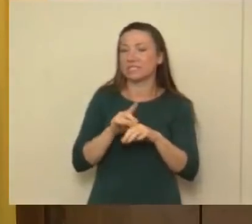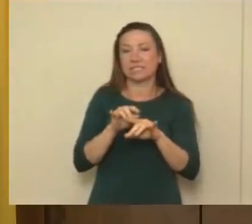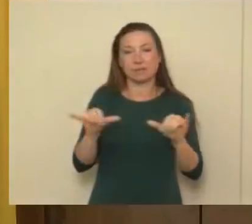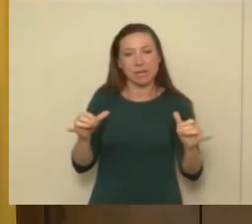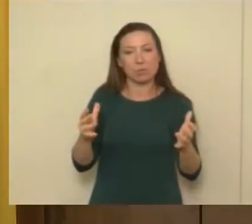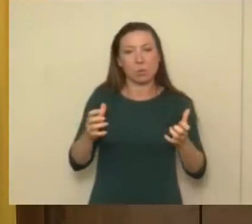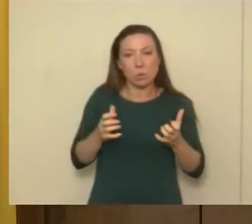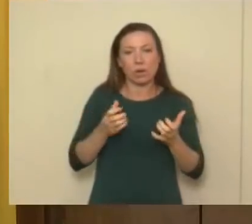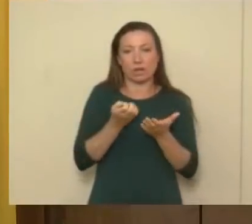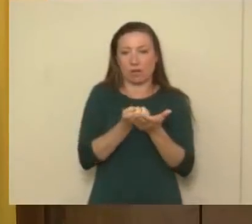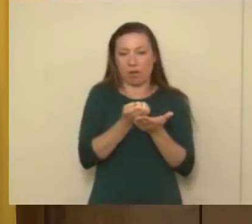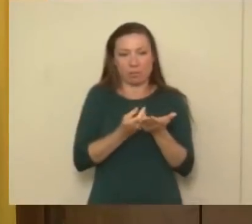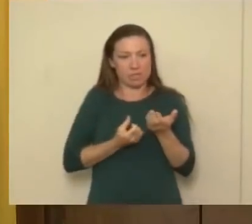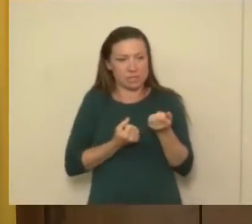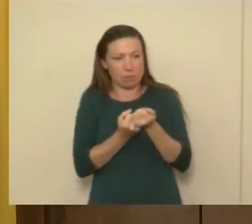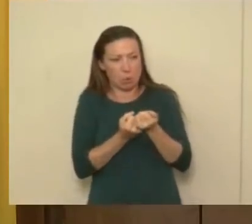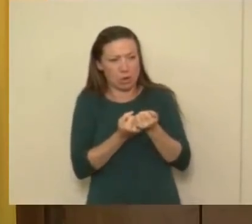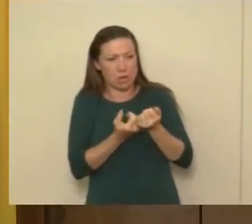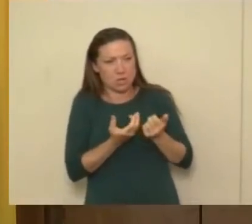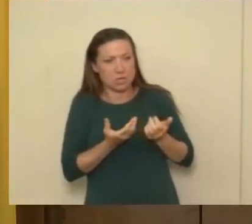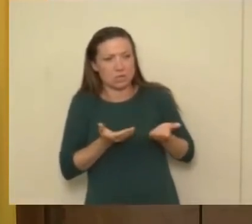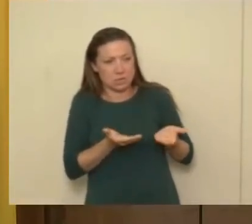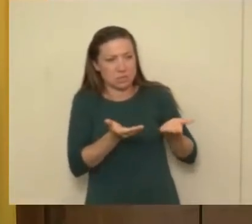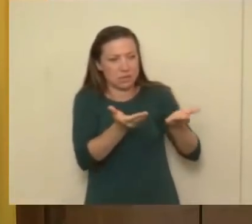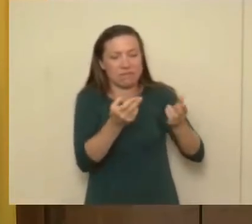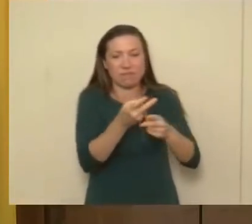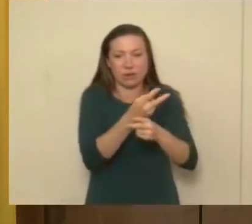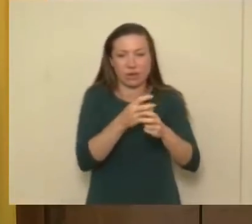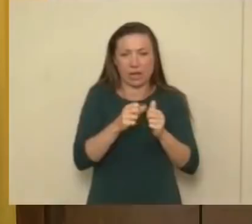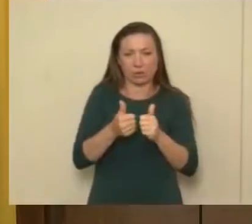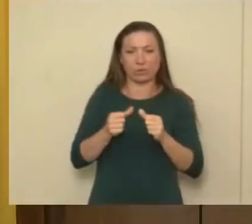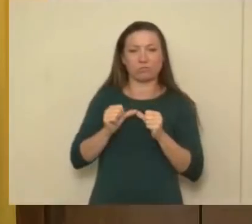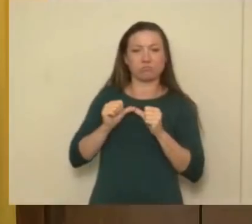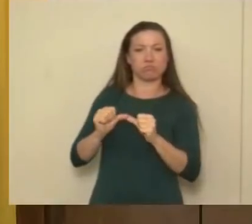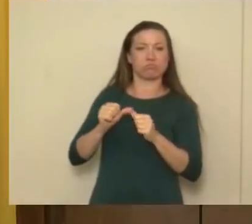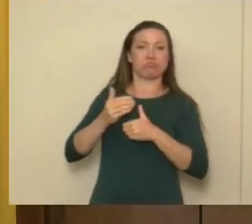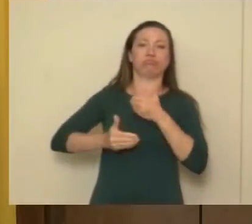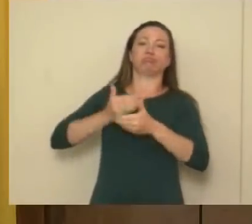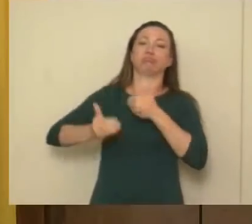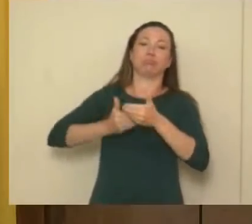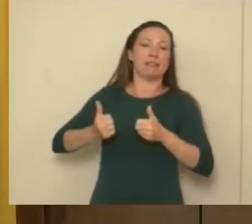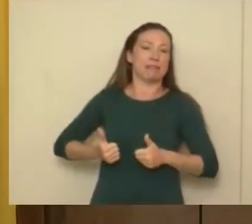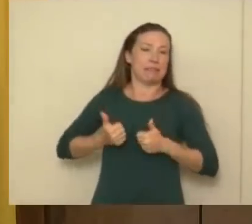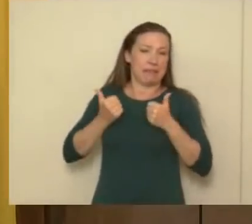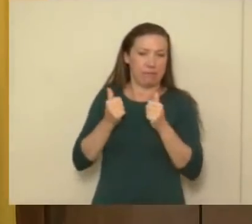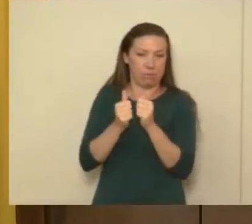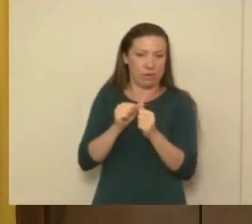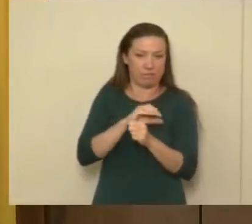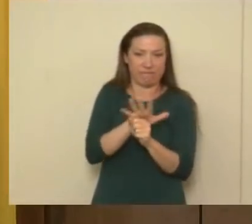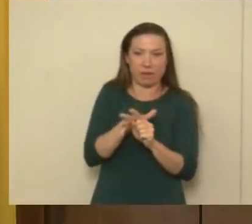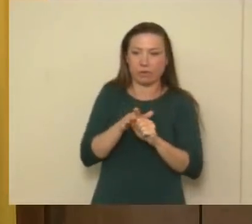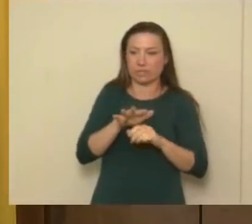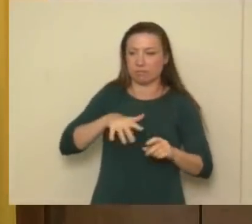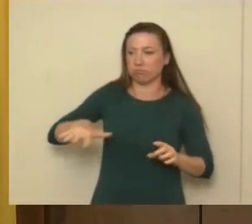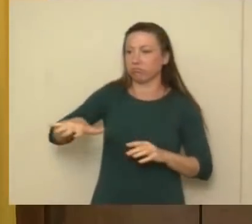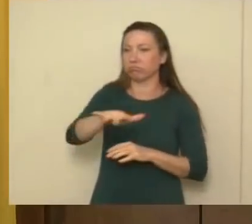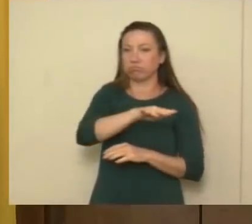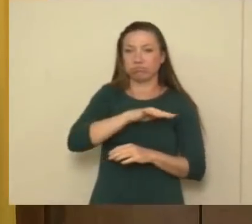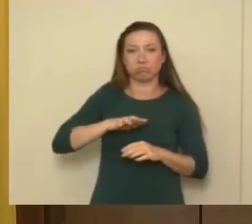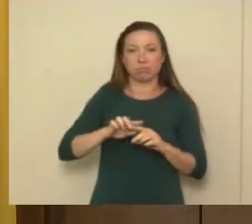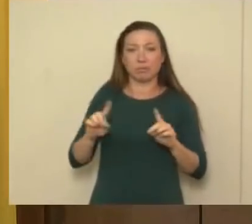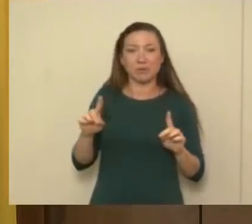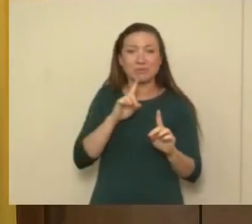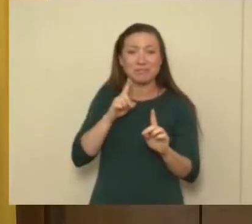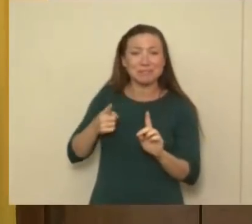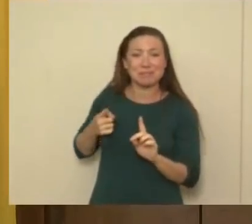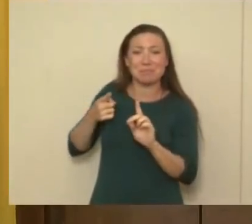way to live with this virus that is still here, but to make sure that we are able to meet our target, which is to